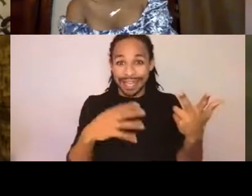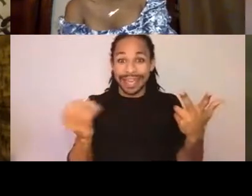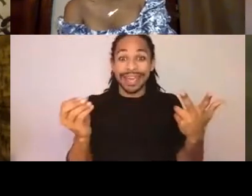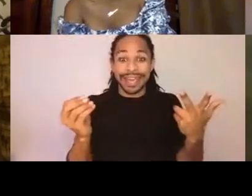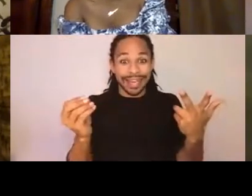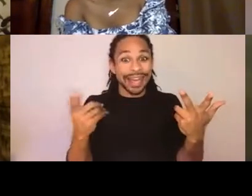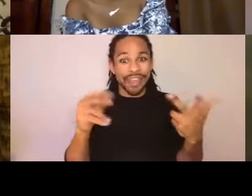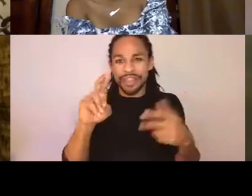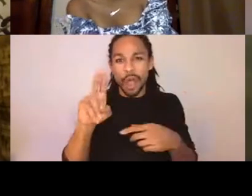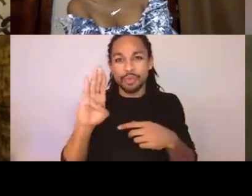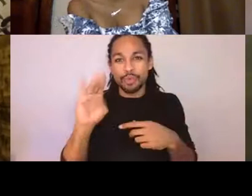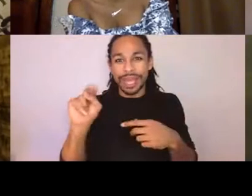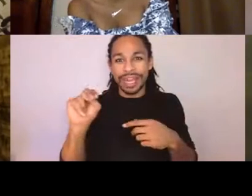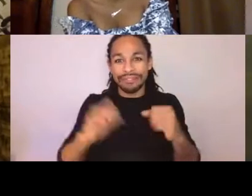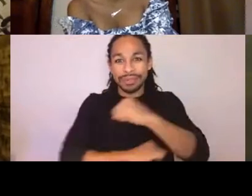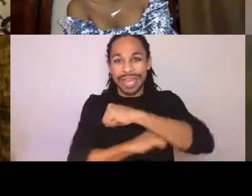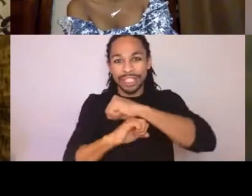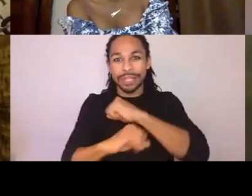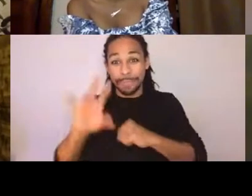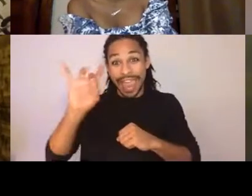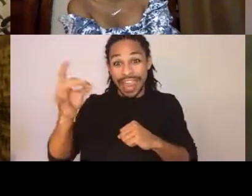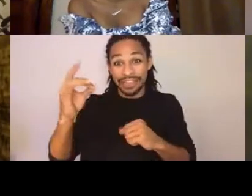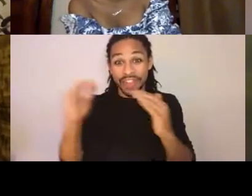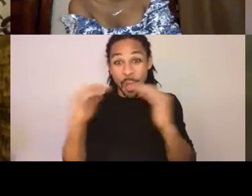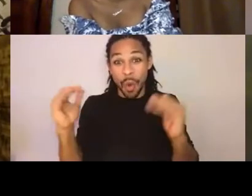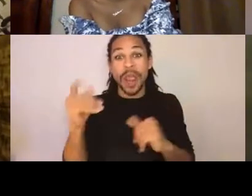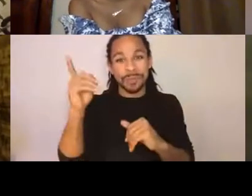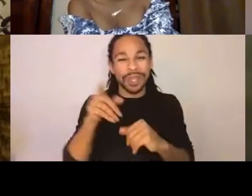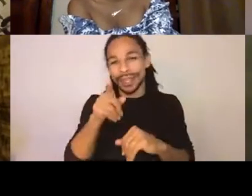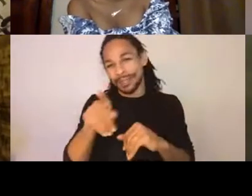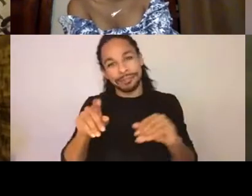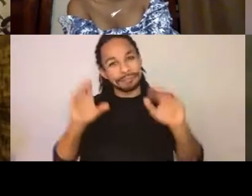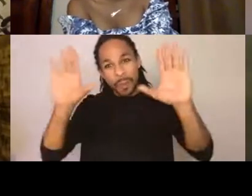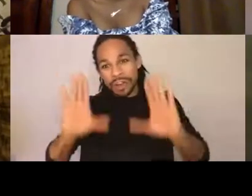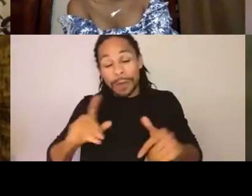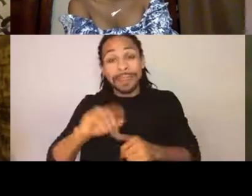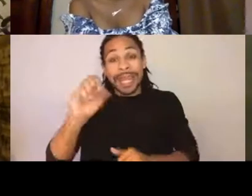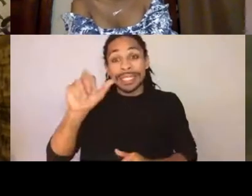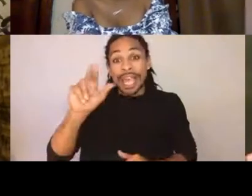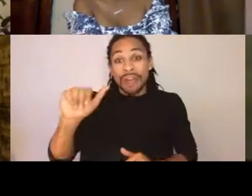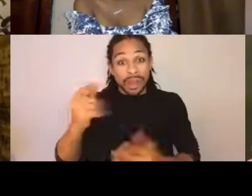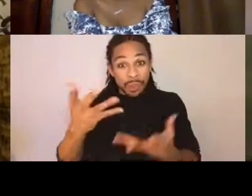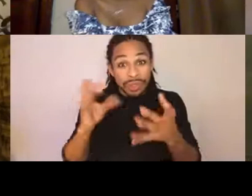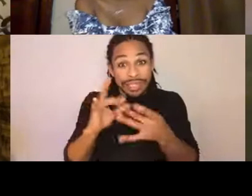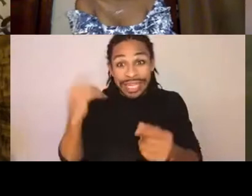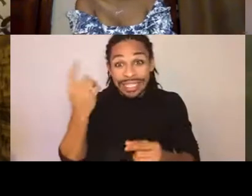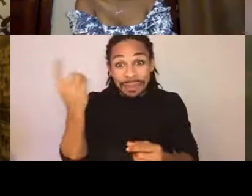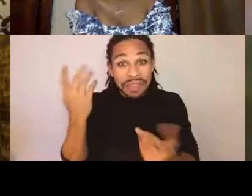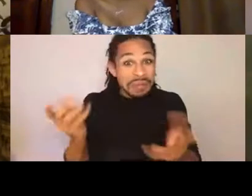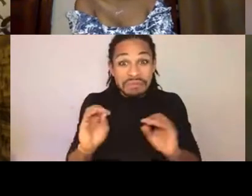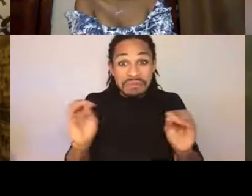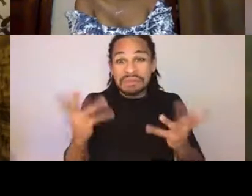the Rubin Foundation, the 8th floor. You all were wonderful. Sarah, do you wanna say anything? I'm just gonna say